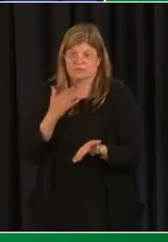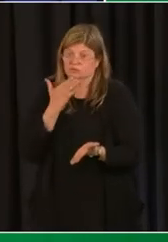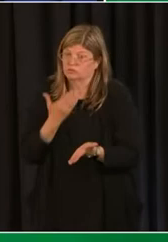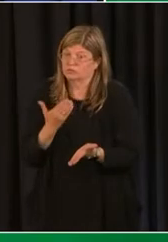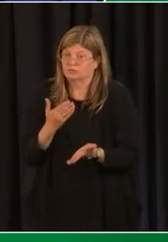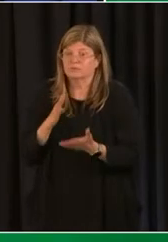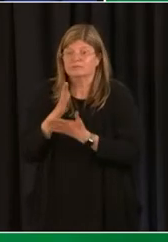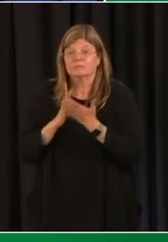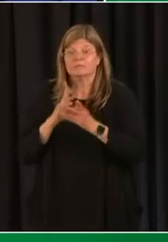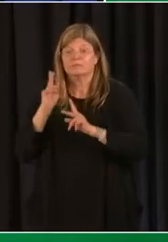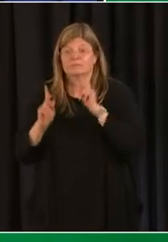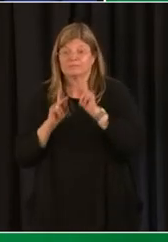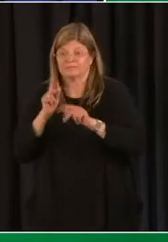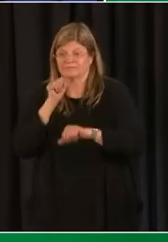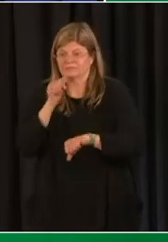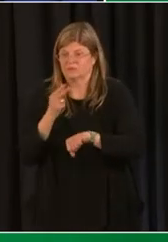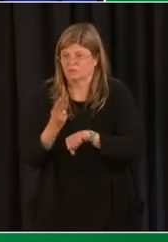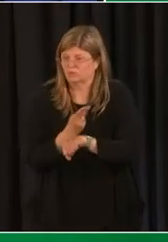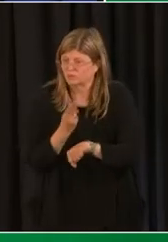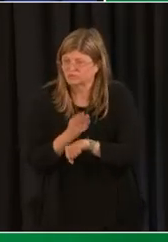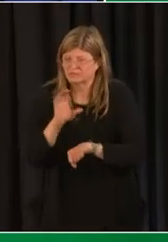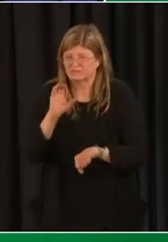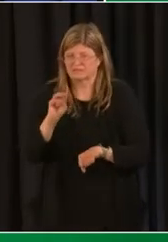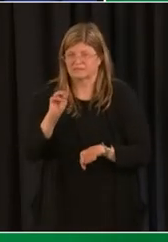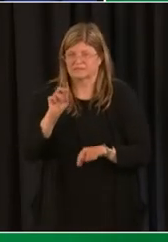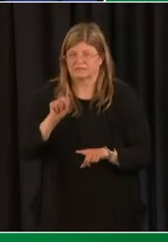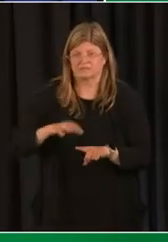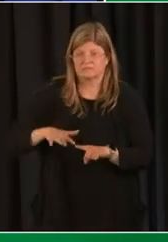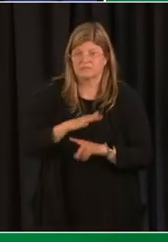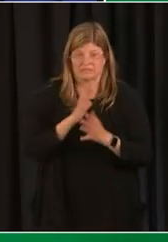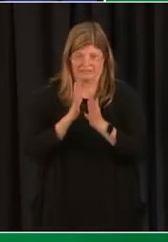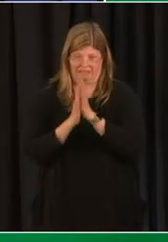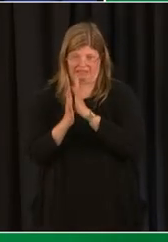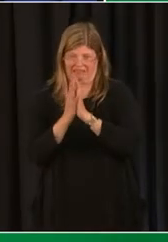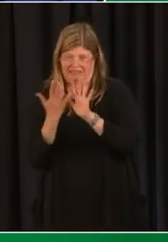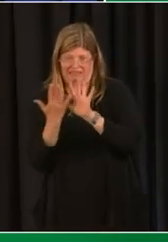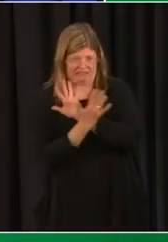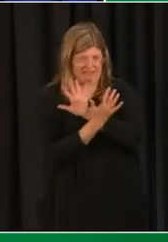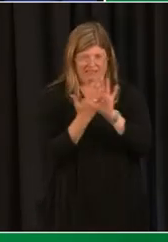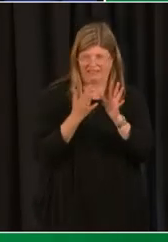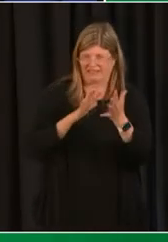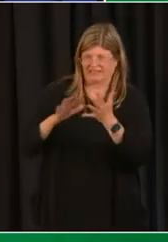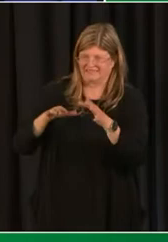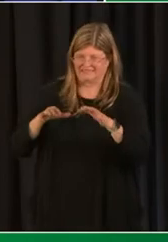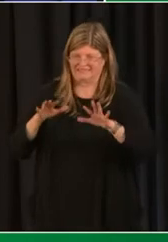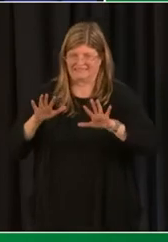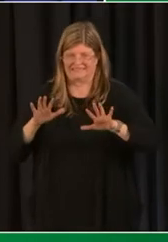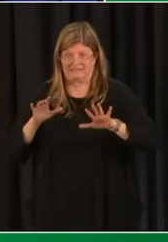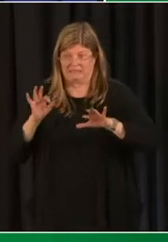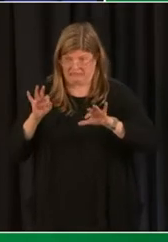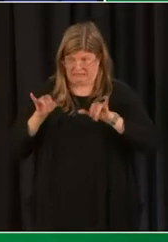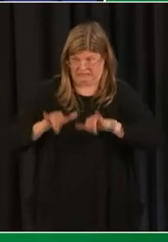provided that people are not using the common area. But when people are using the common area on a regular basis,